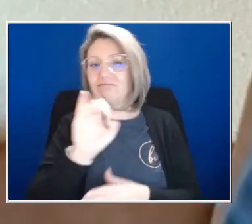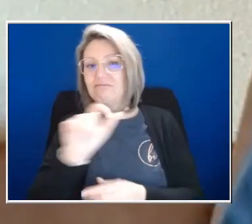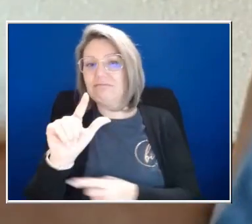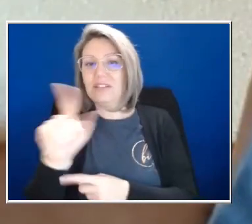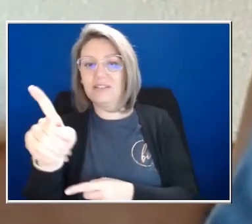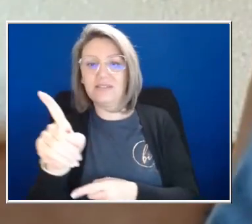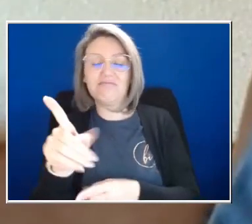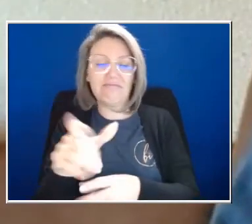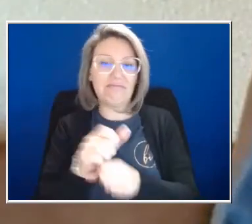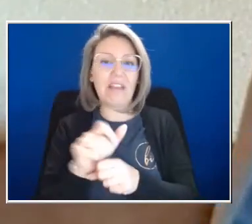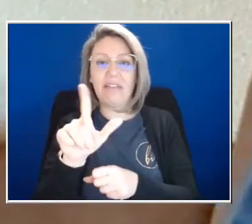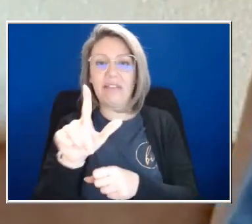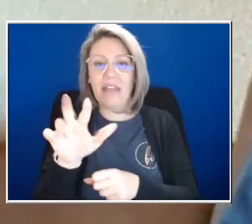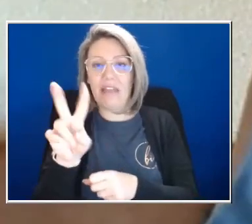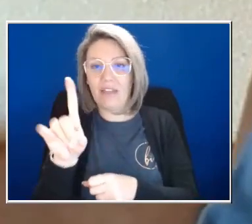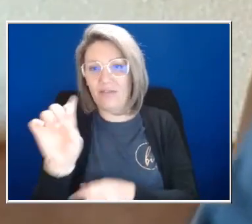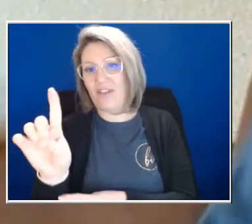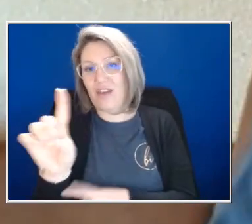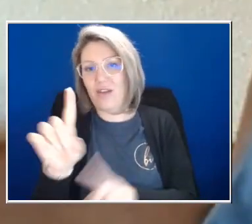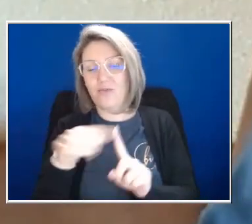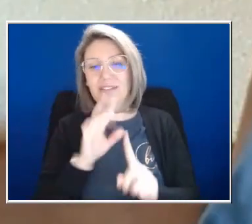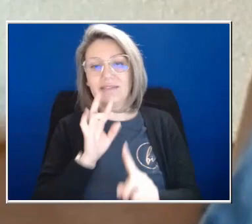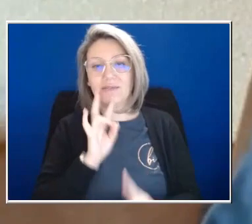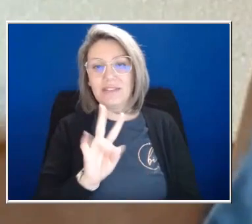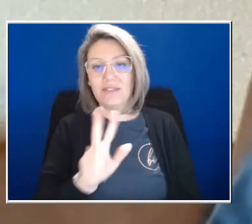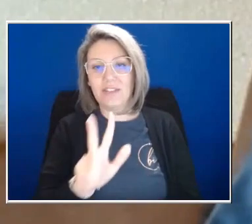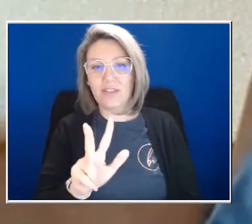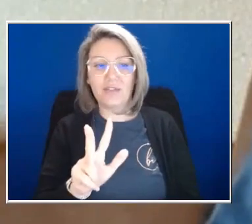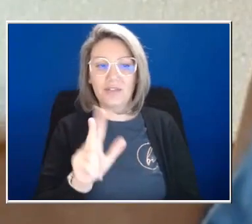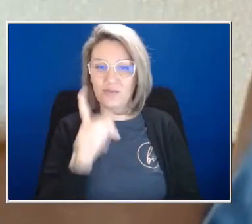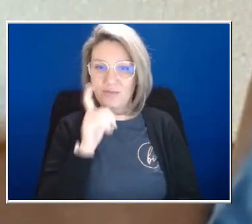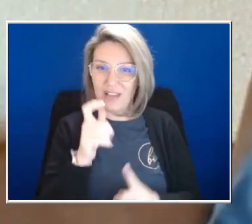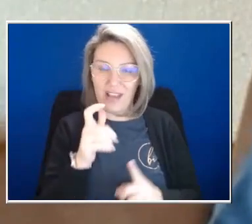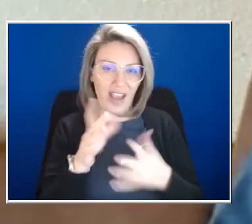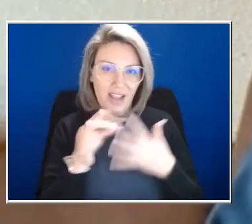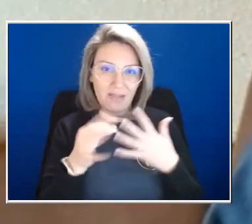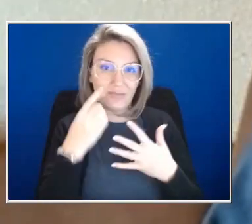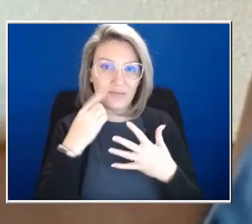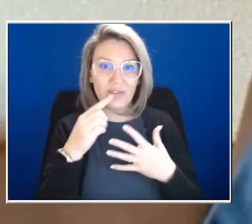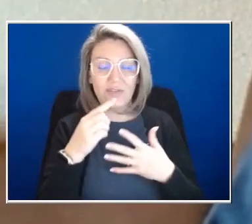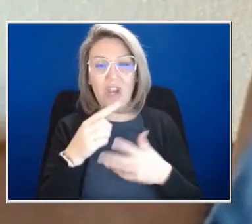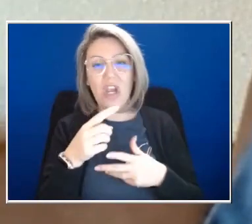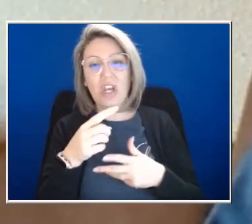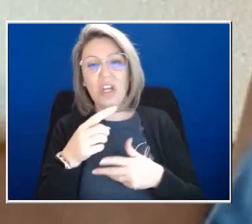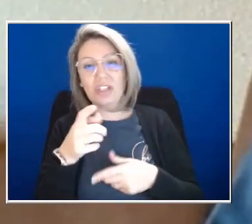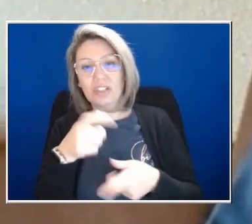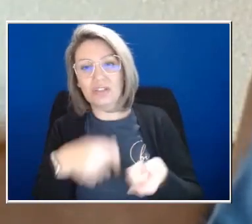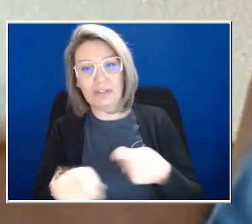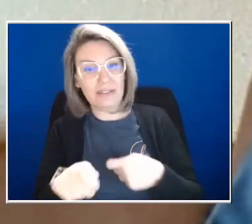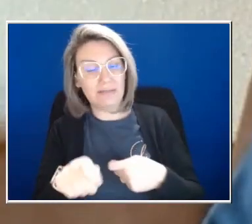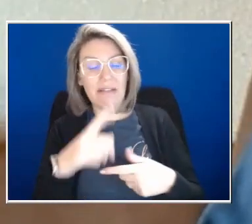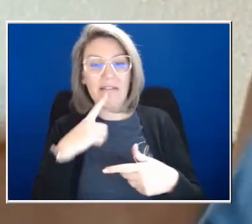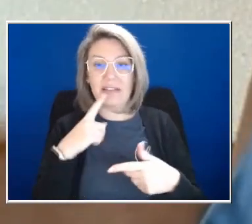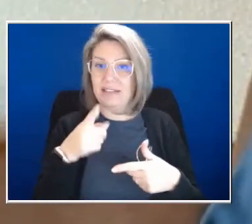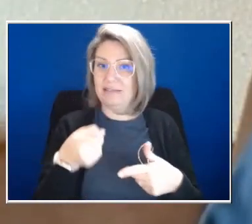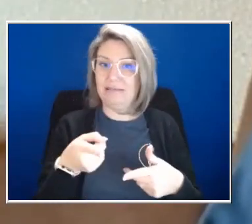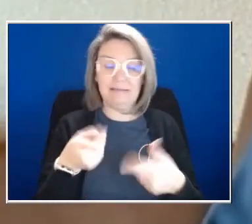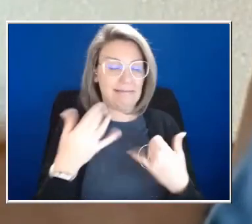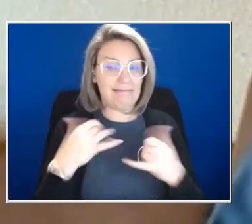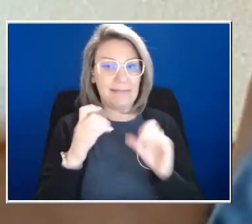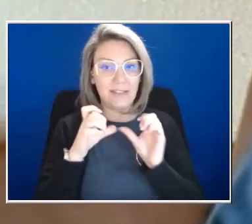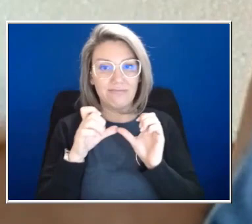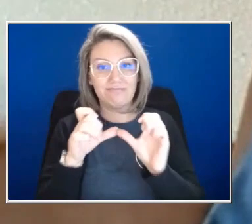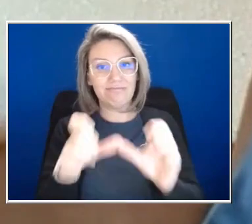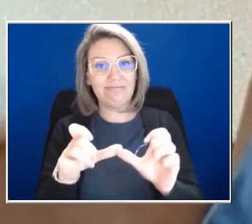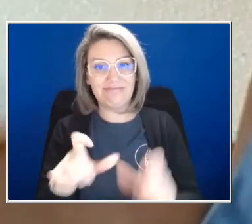when he was 73. So he didn't have the option for a transplant, and he's still going. I can't believe he's had that